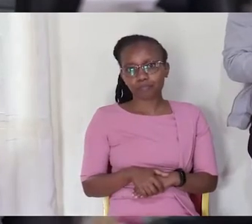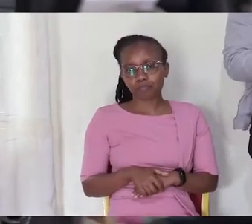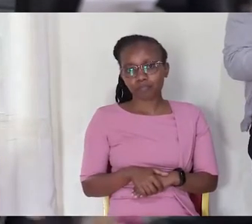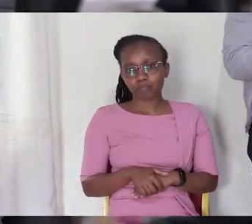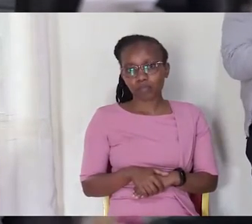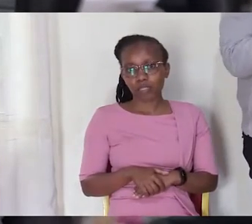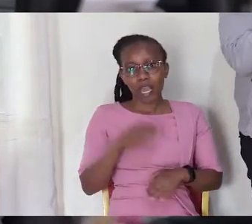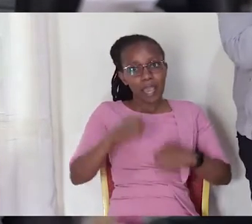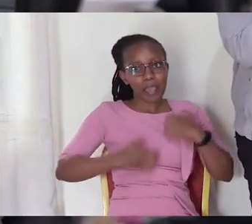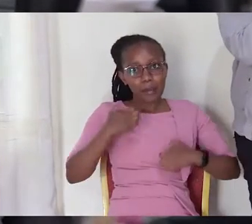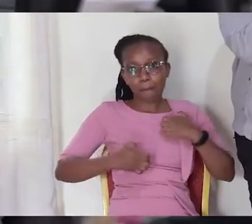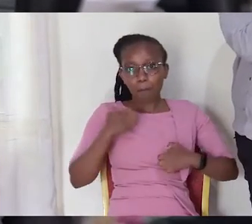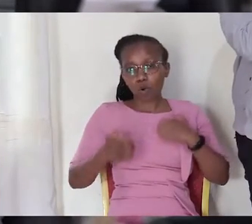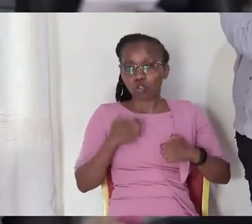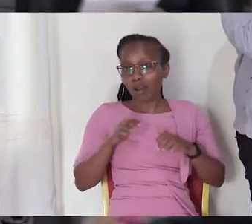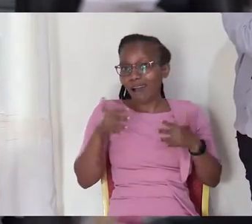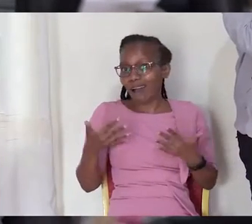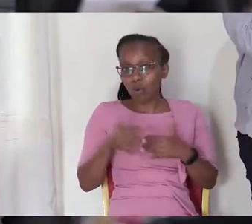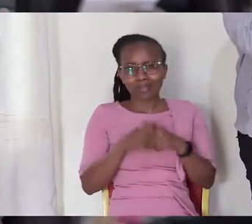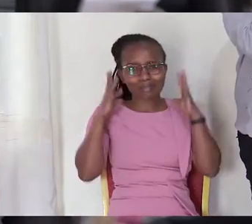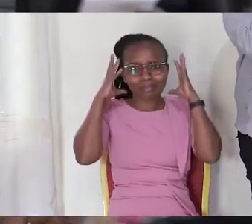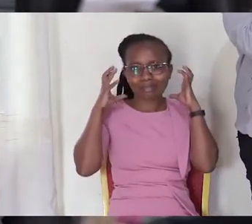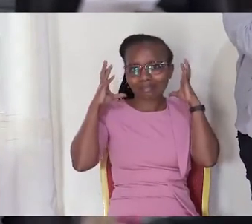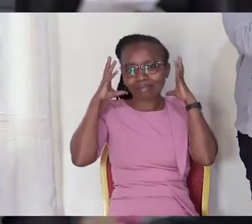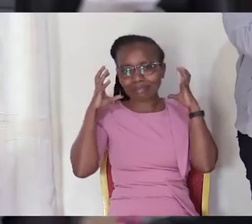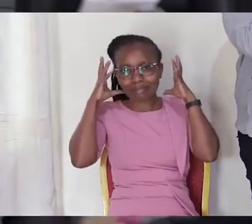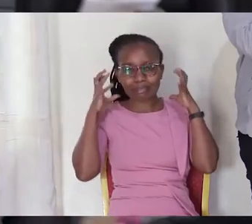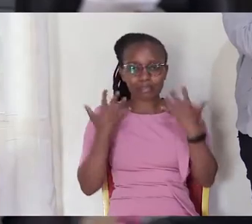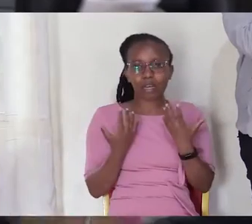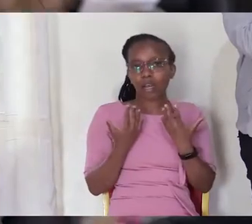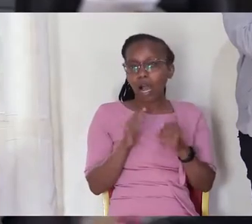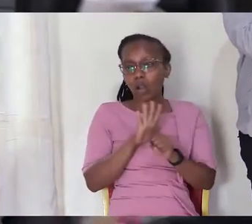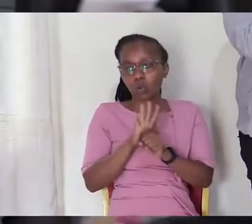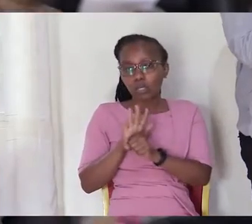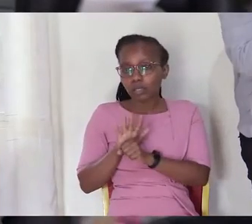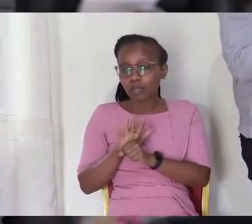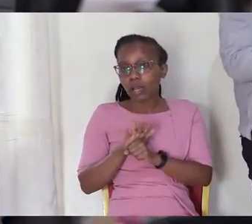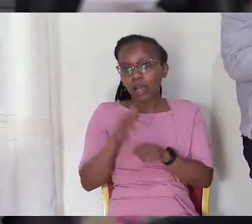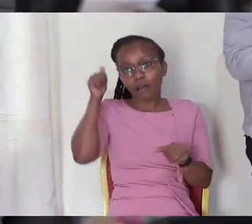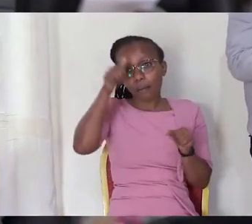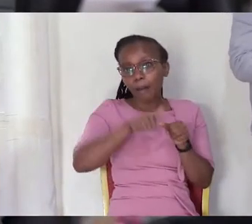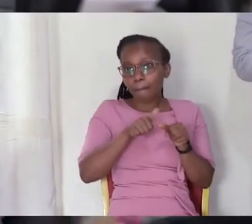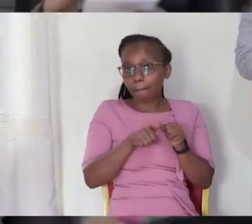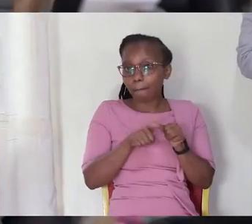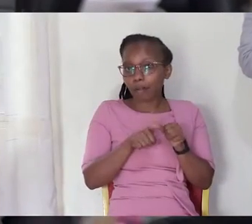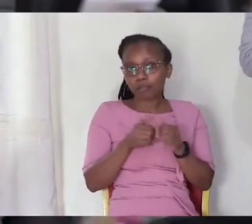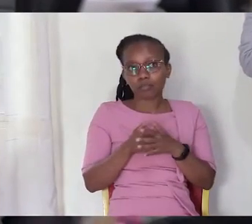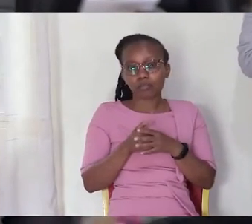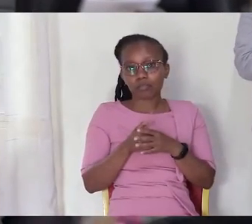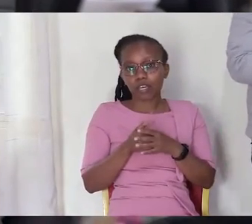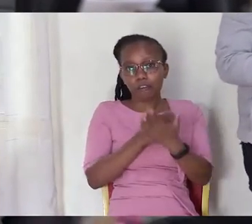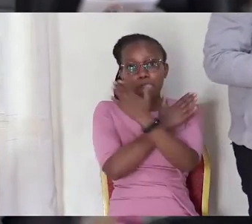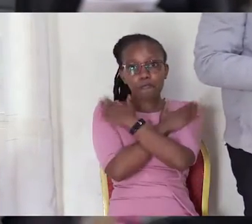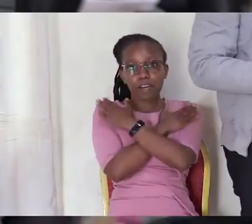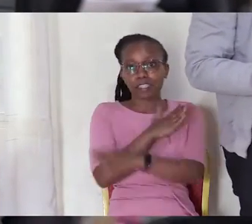emotional because of kind of distress and trauma. I remember it was so much such that one of our